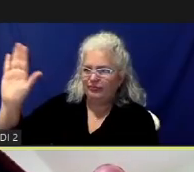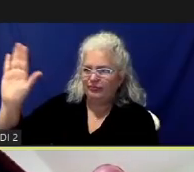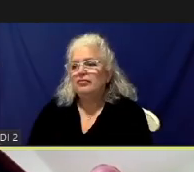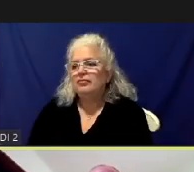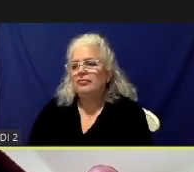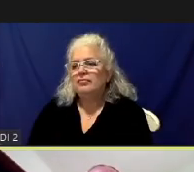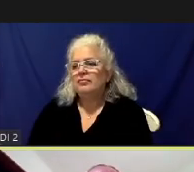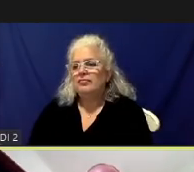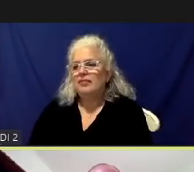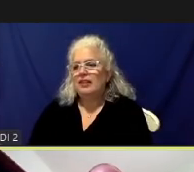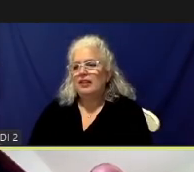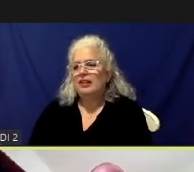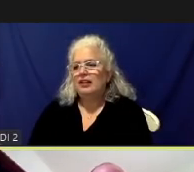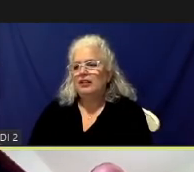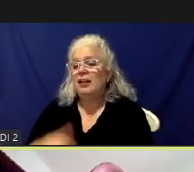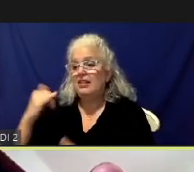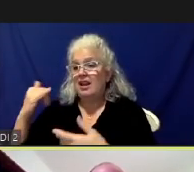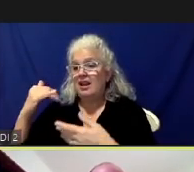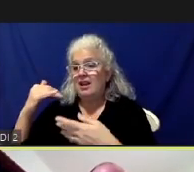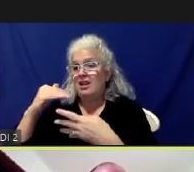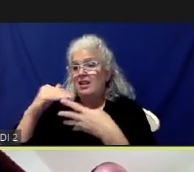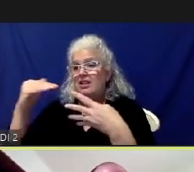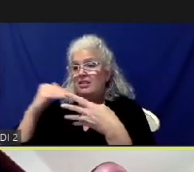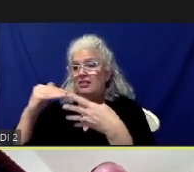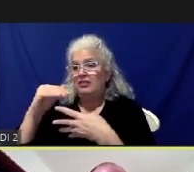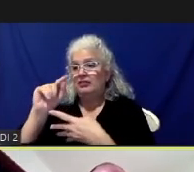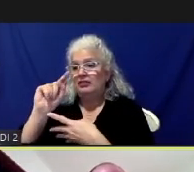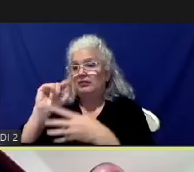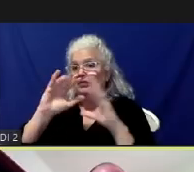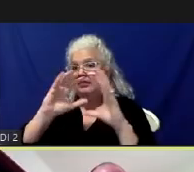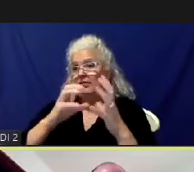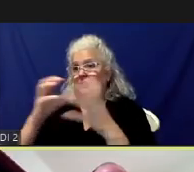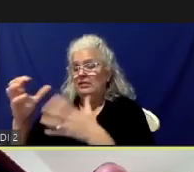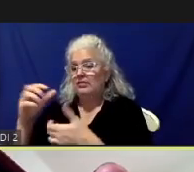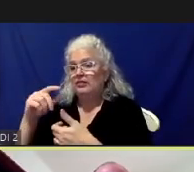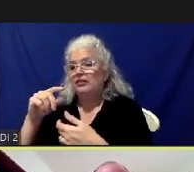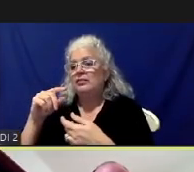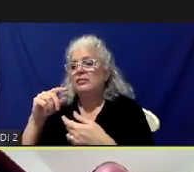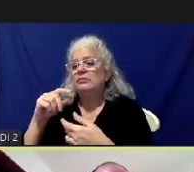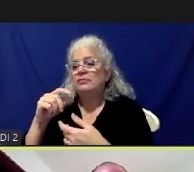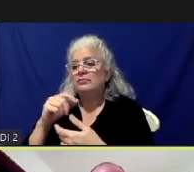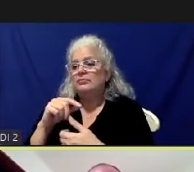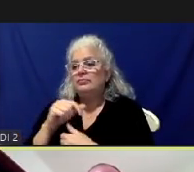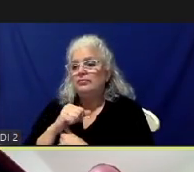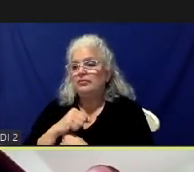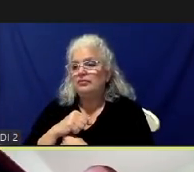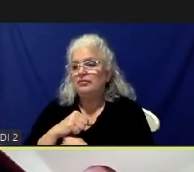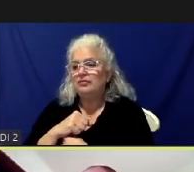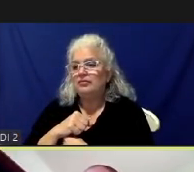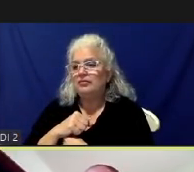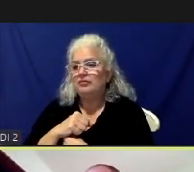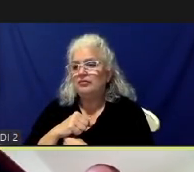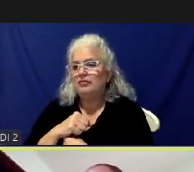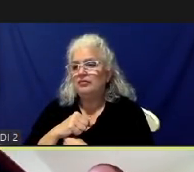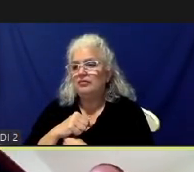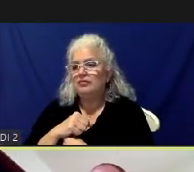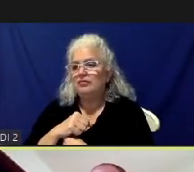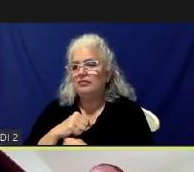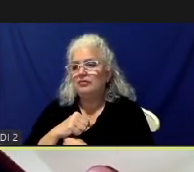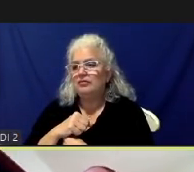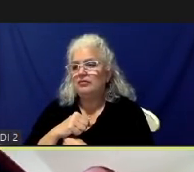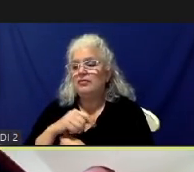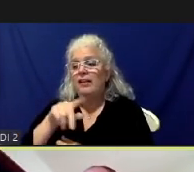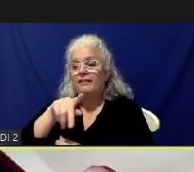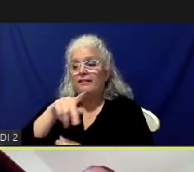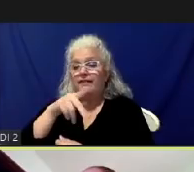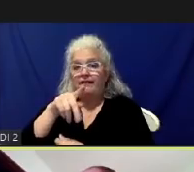we have passed phase 1A. We are currently in phase 1B, although we're still vaccinating phase 1A healthcare workers who didn't, for whatever reason,